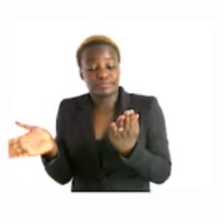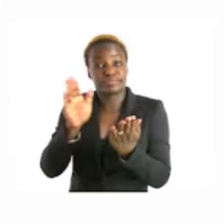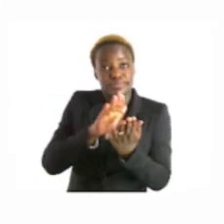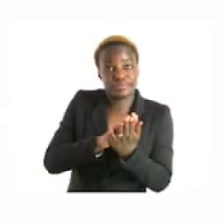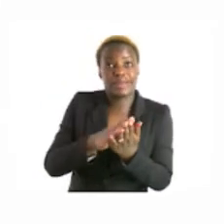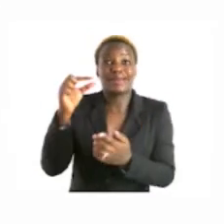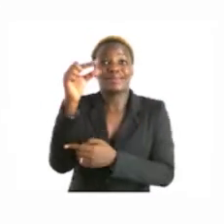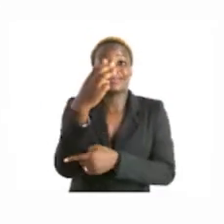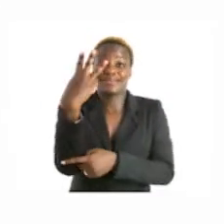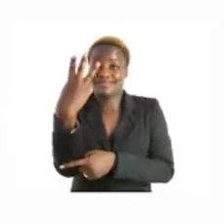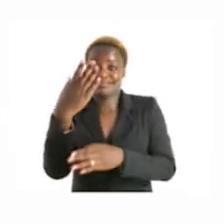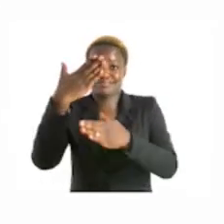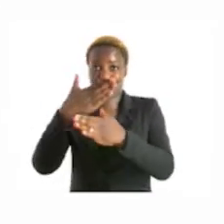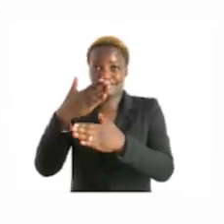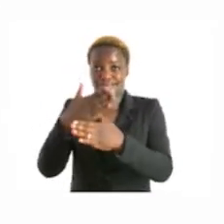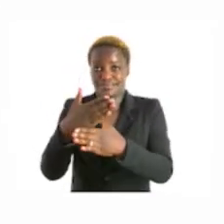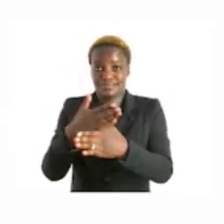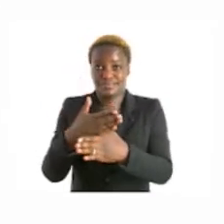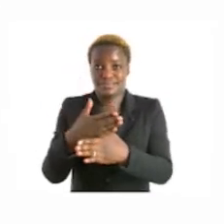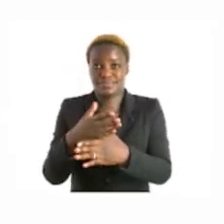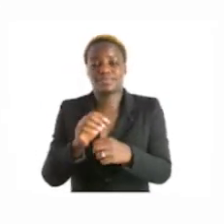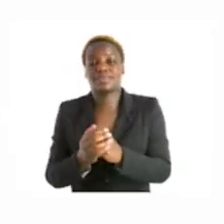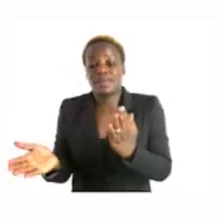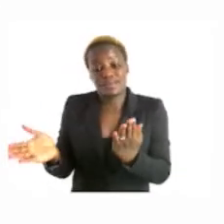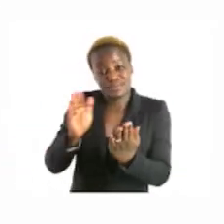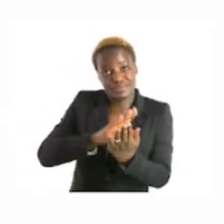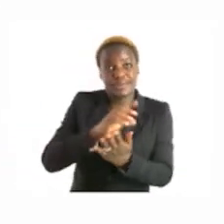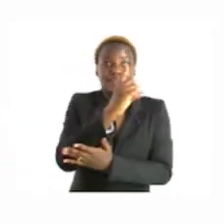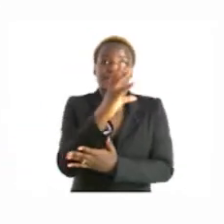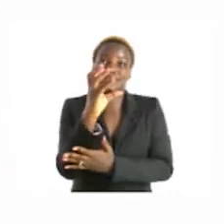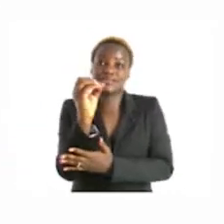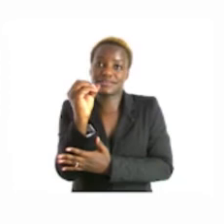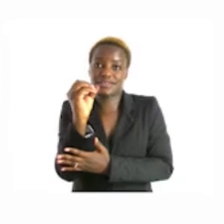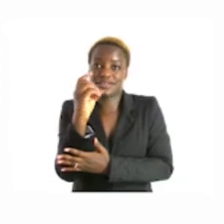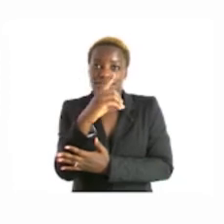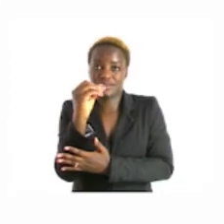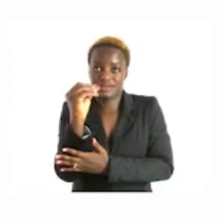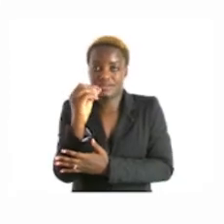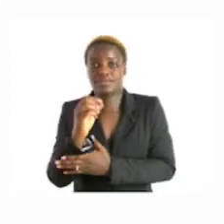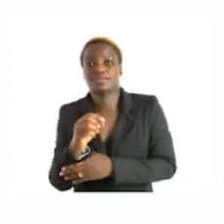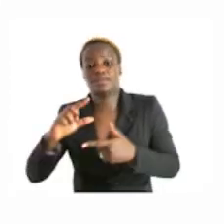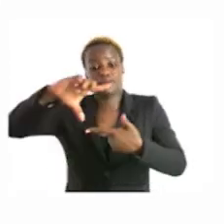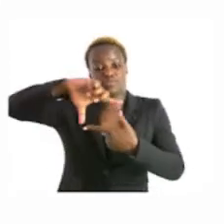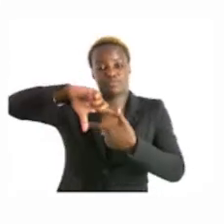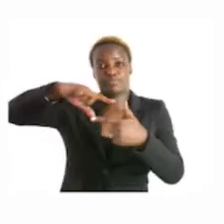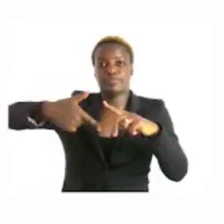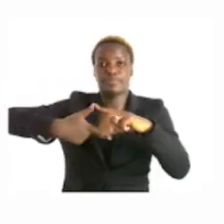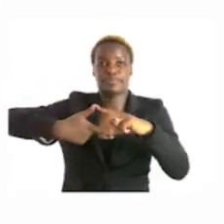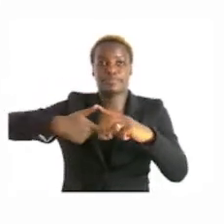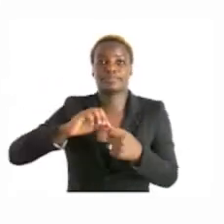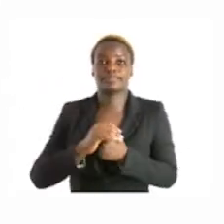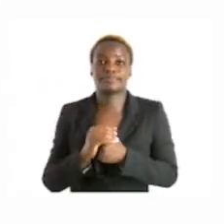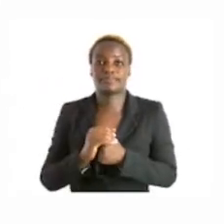well. Page 10, pardon me, page 10, grade 3, geometry. Now here we